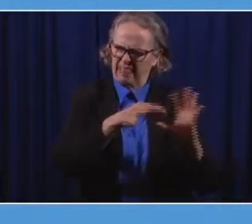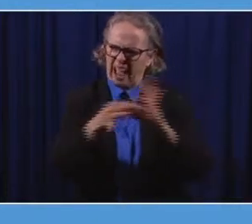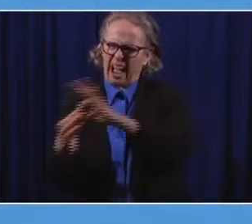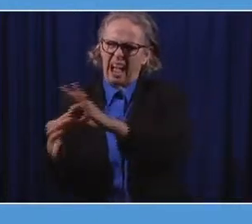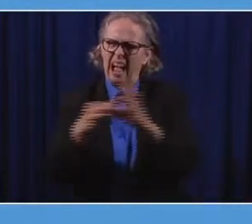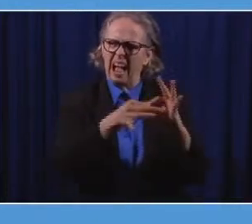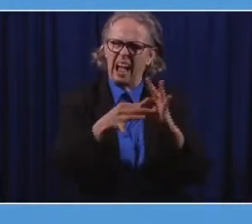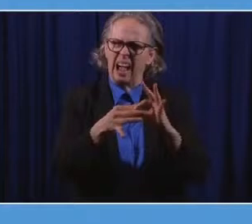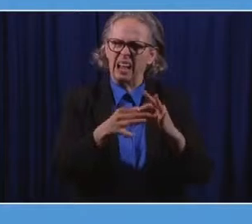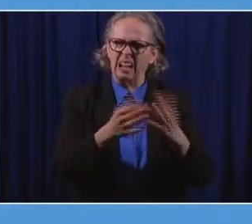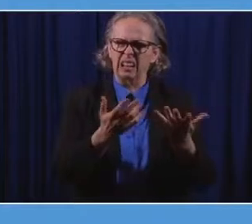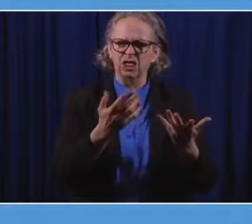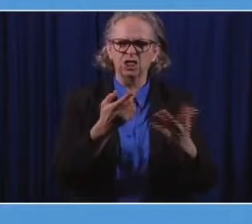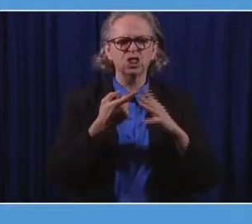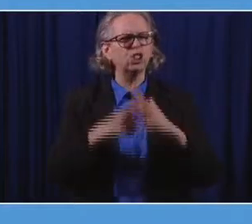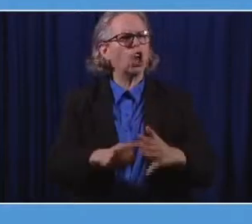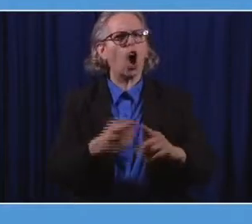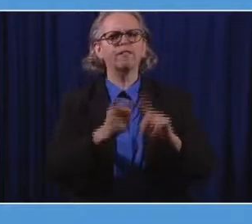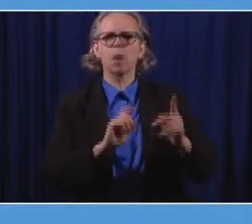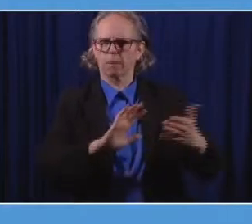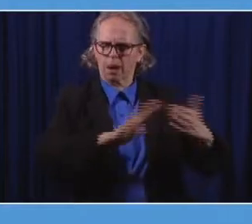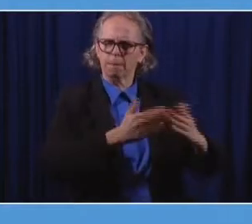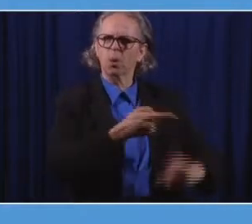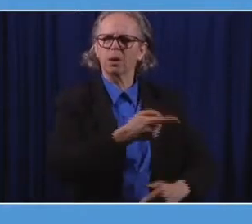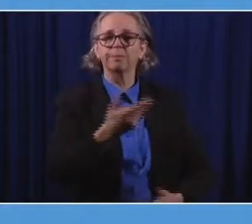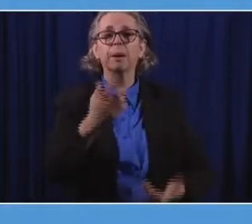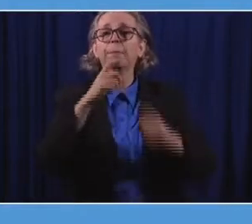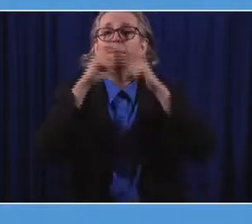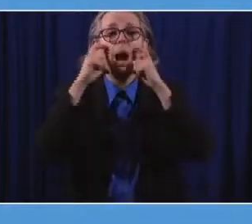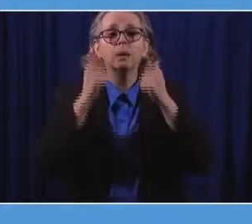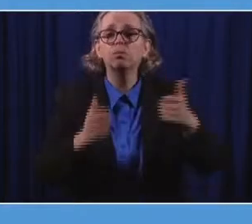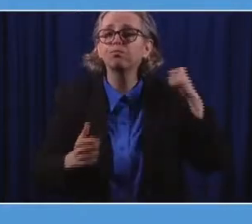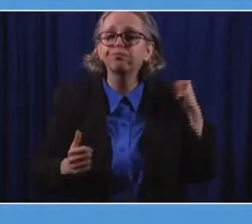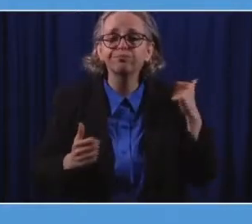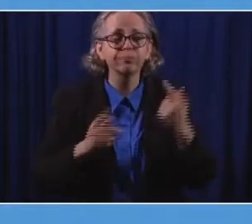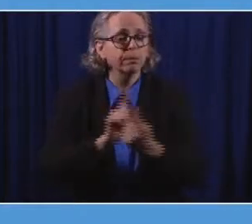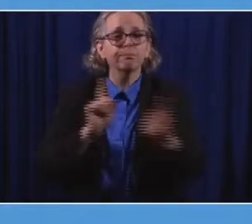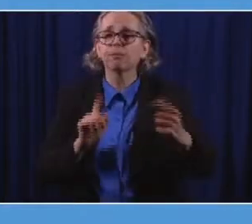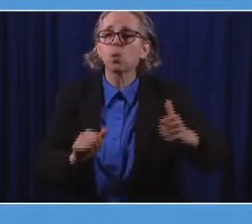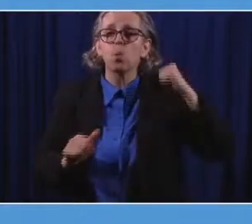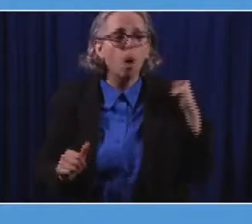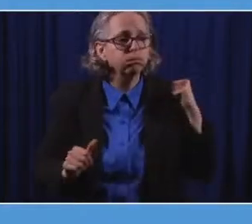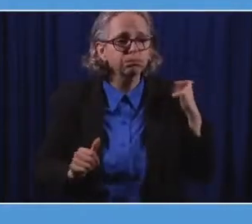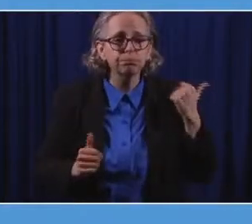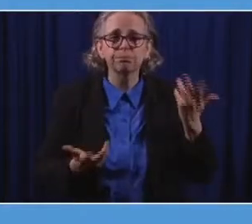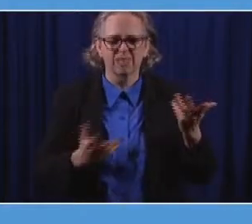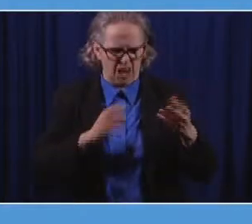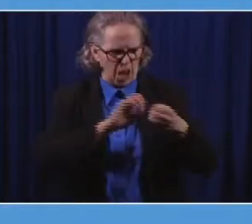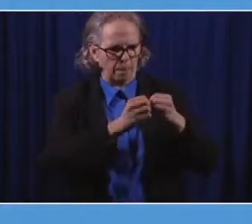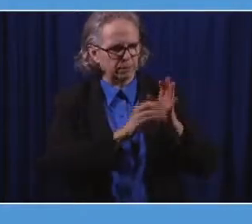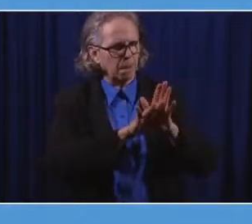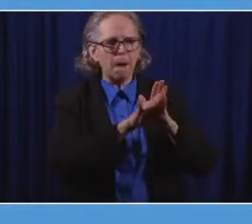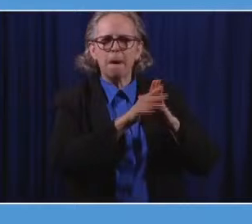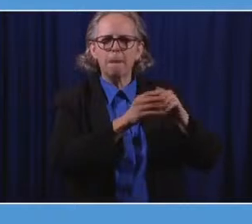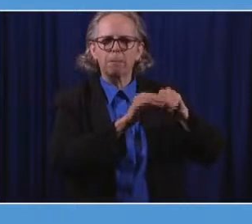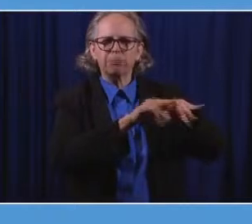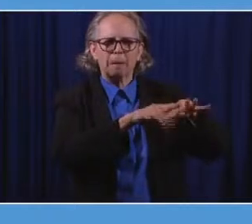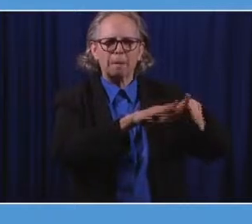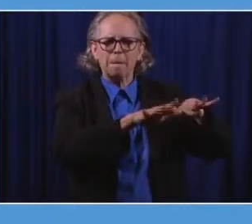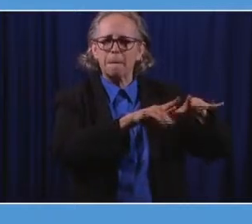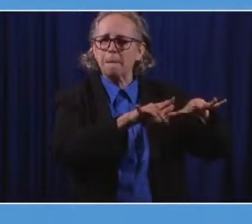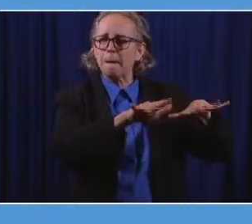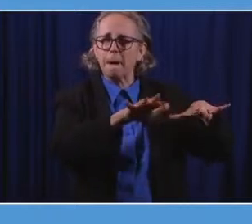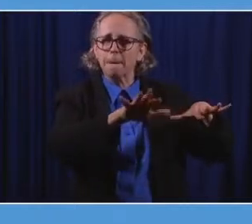wearing masks or aren't social distancing, it is directly impacting our ability to keep our schools open,